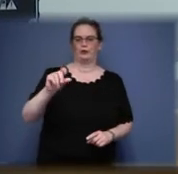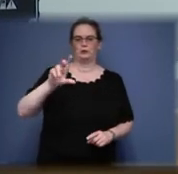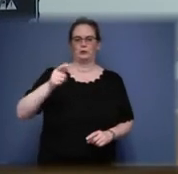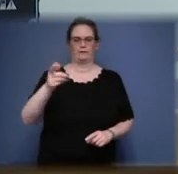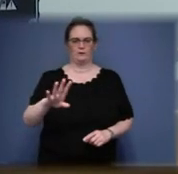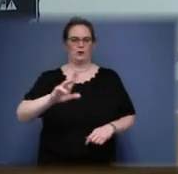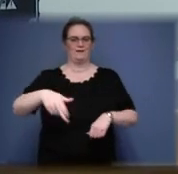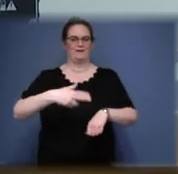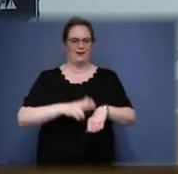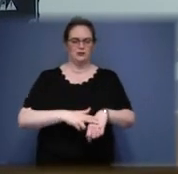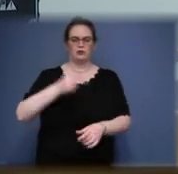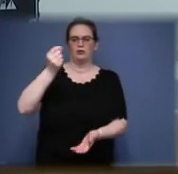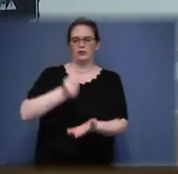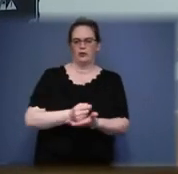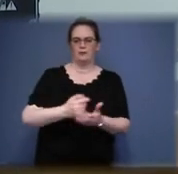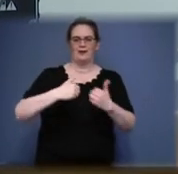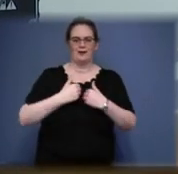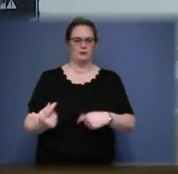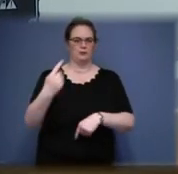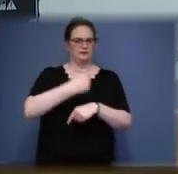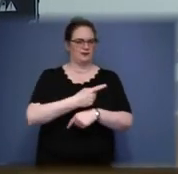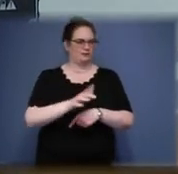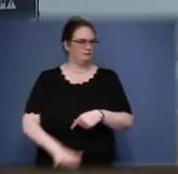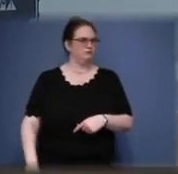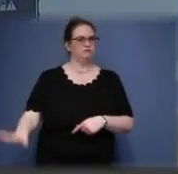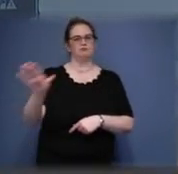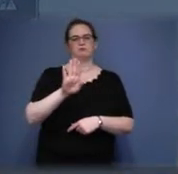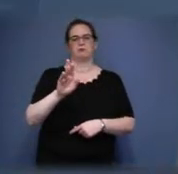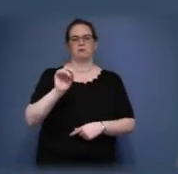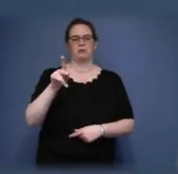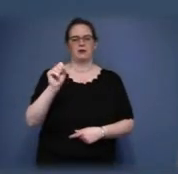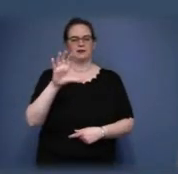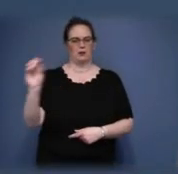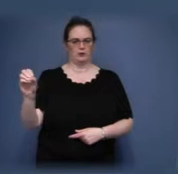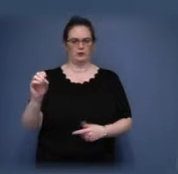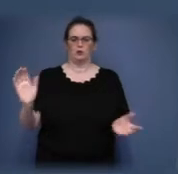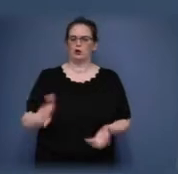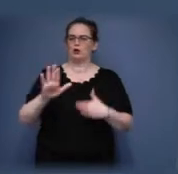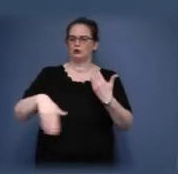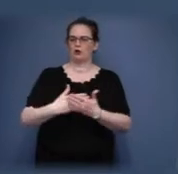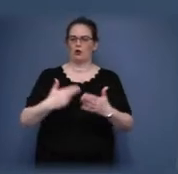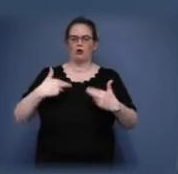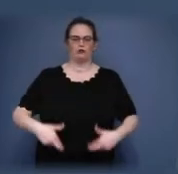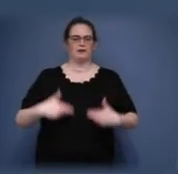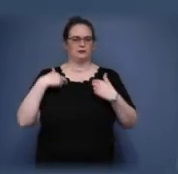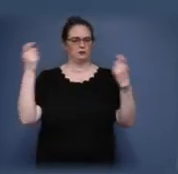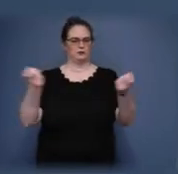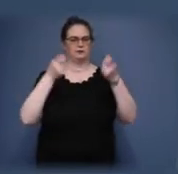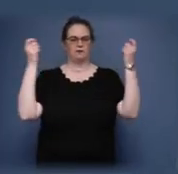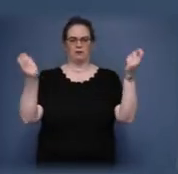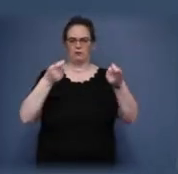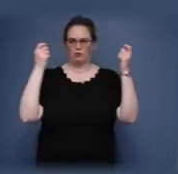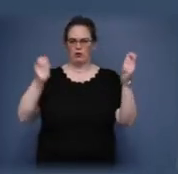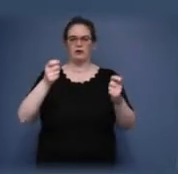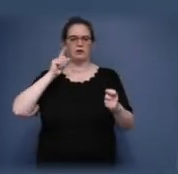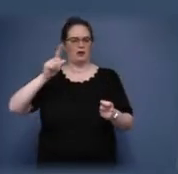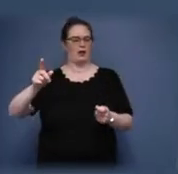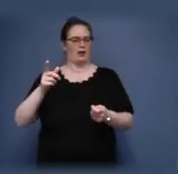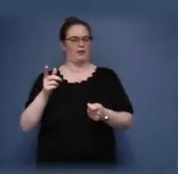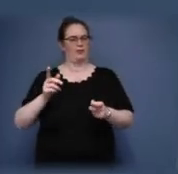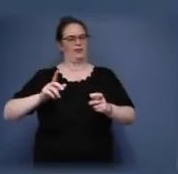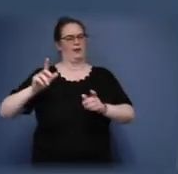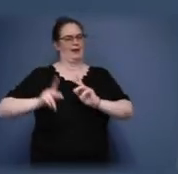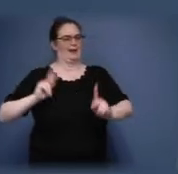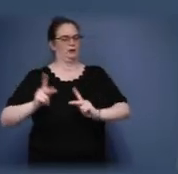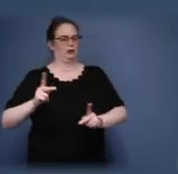2024 as National Therapy Animal Day throughout the County of Bucks. We encourage all Bucks County residents to celebrate therapy animals and their handlers who volunteer their